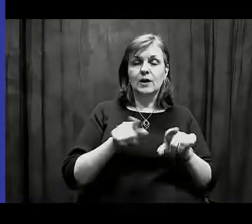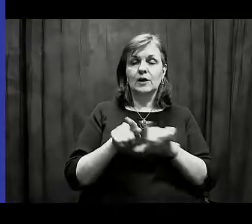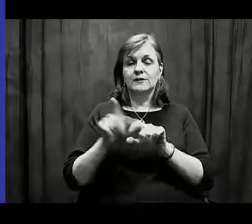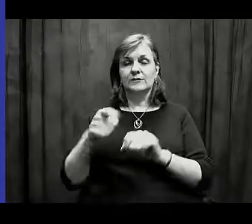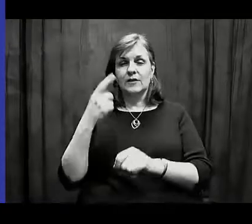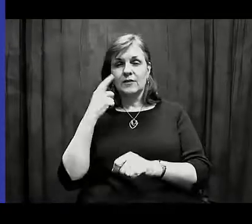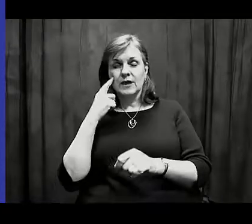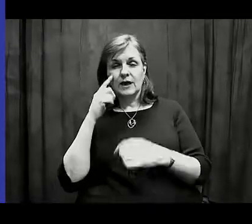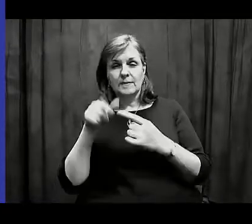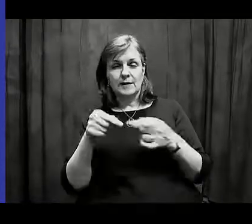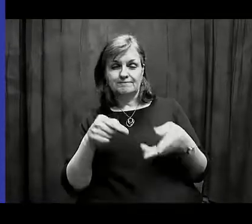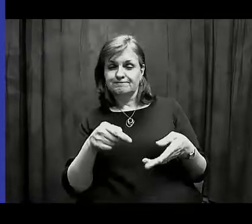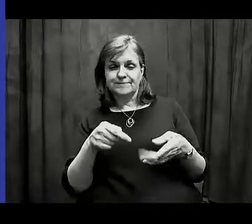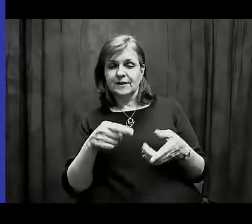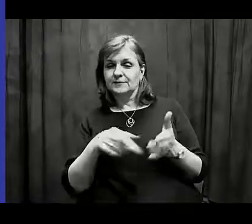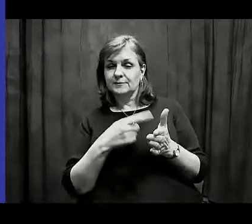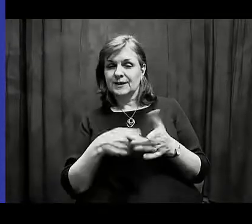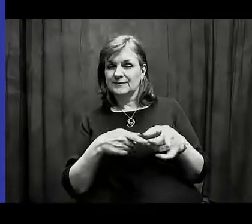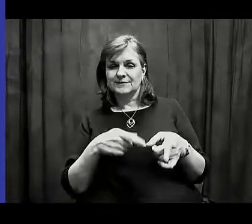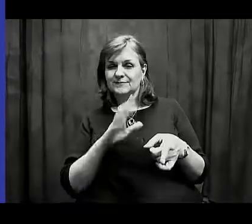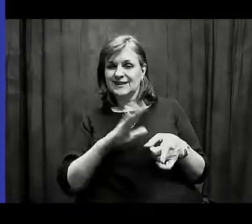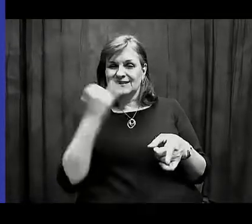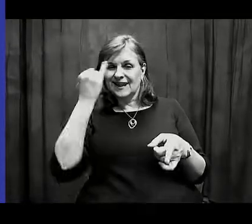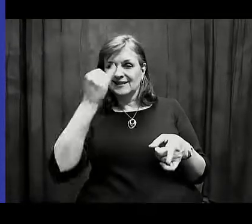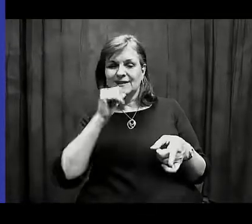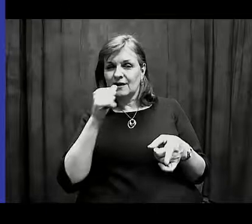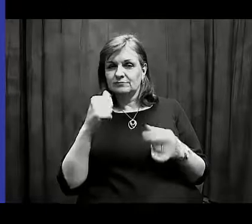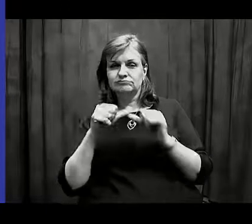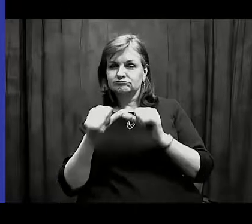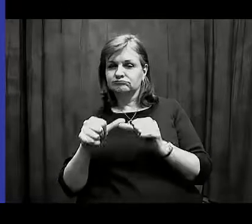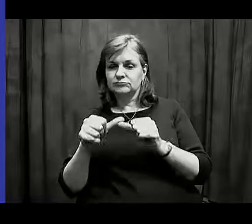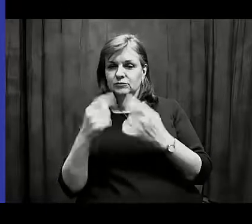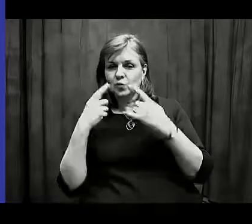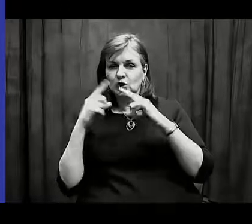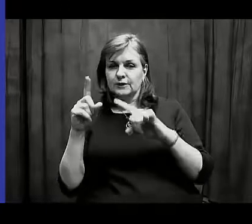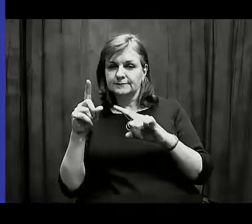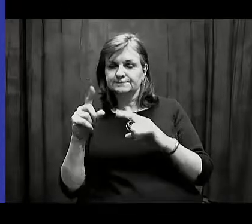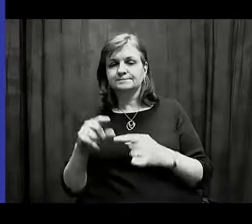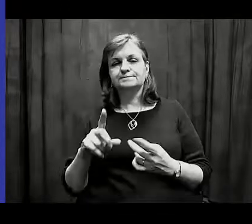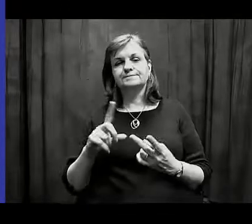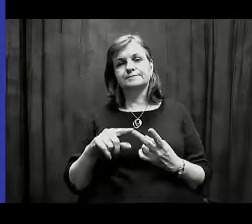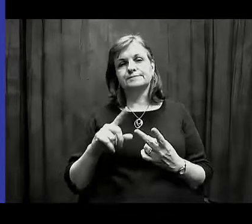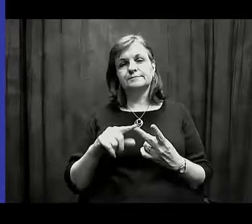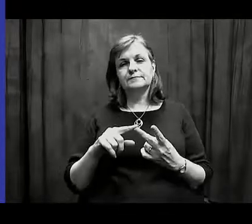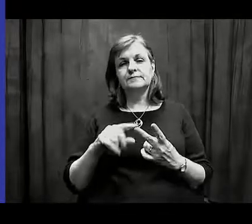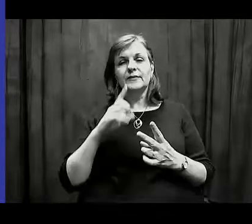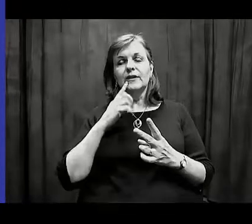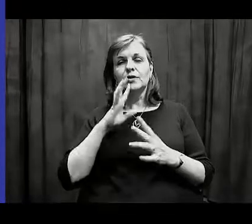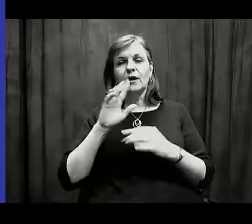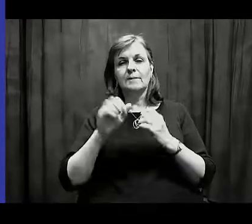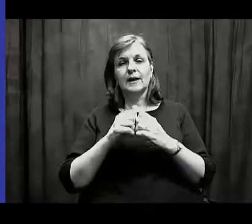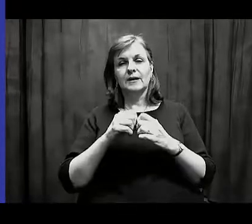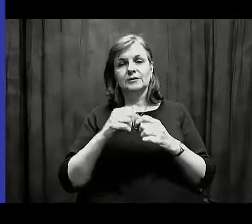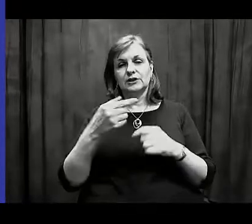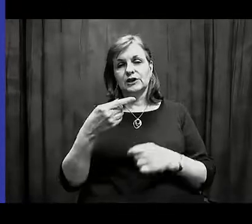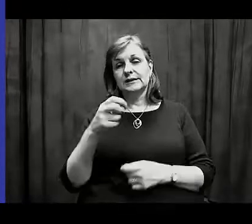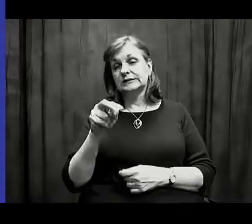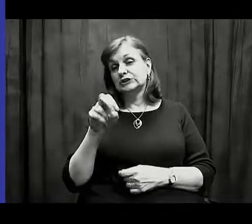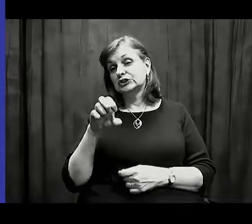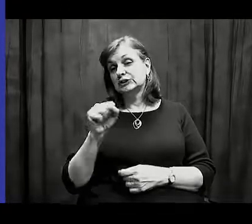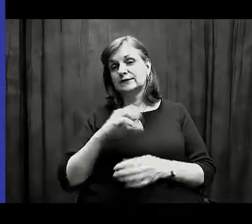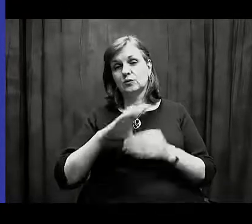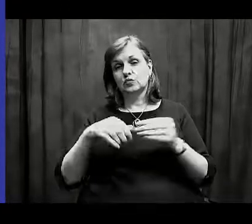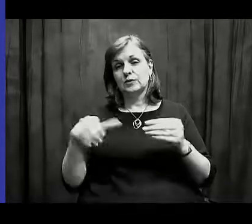and inheritance, but we also have to think about where they don't always hold. Then we'll get into the chromosome and